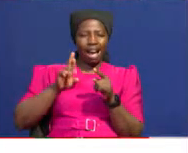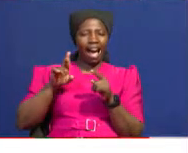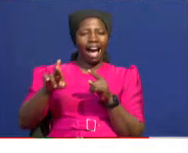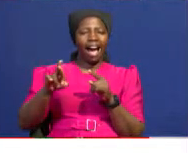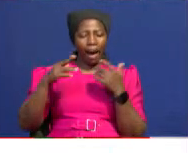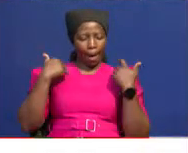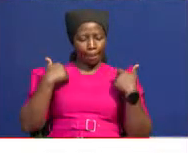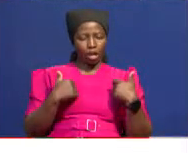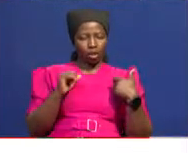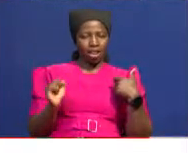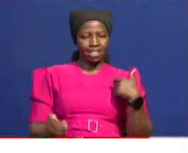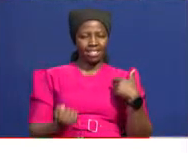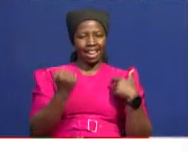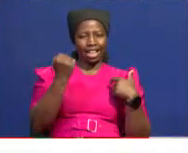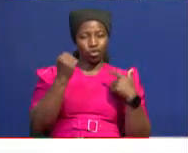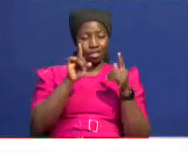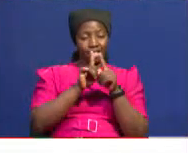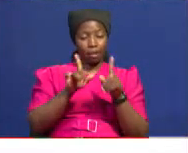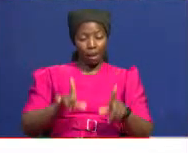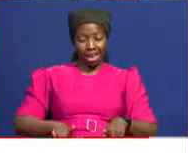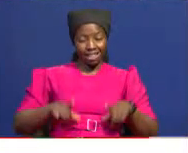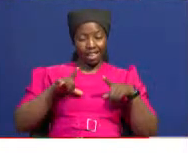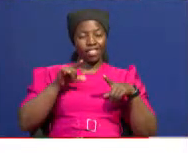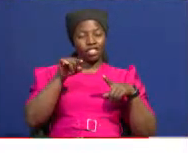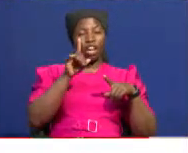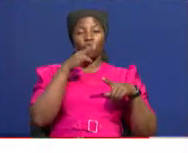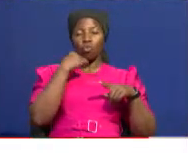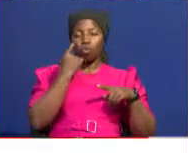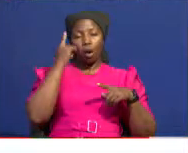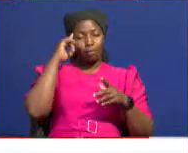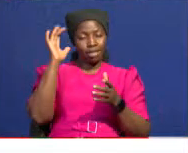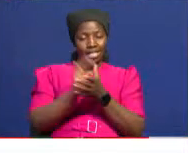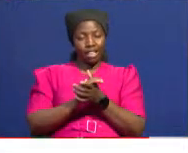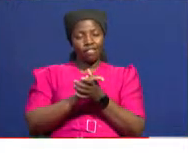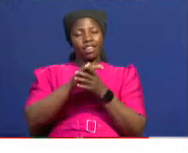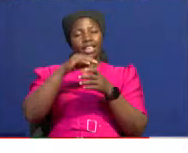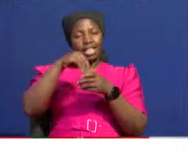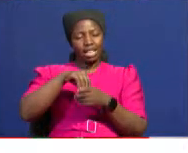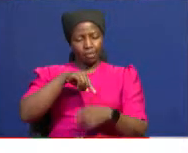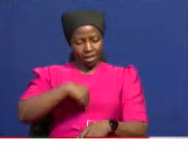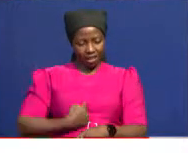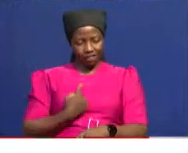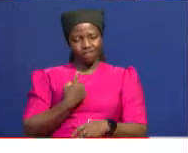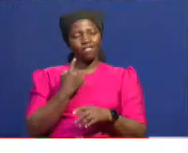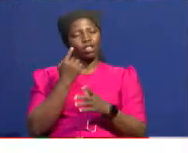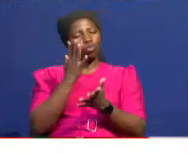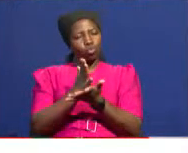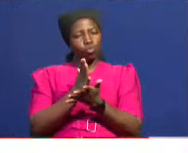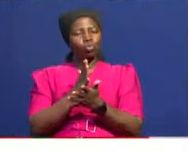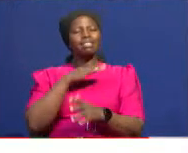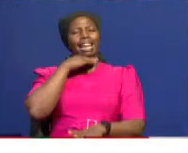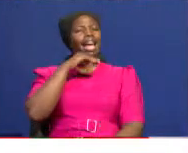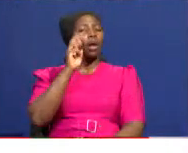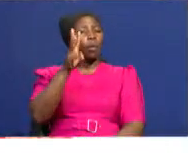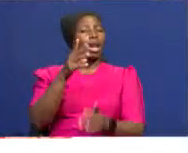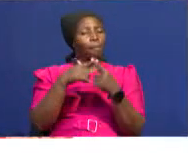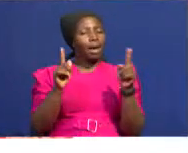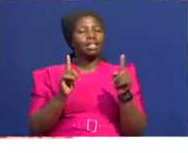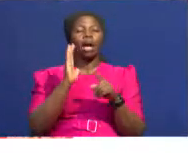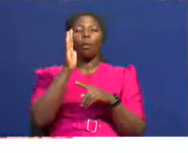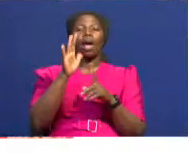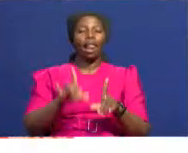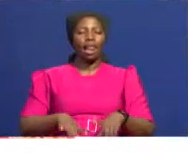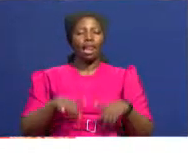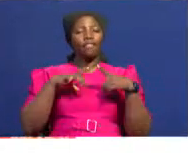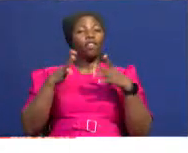life. He that believes in me, though he dies, yet shall he live."